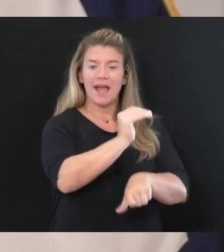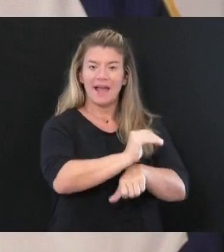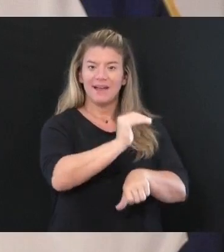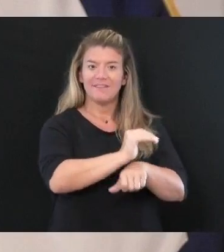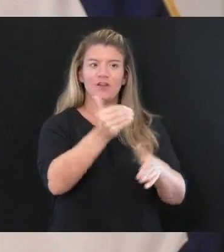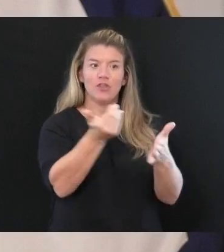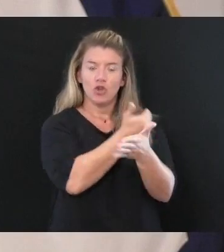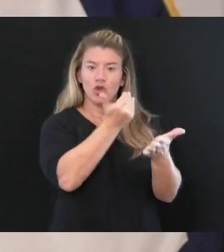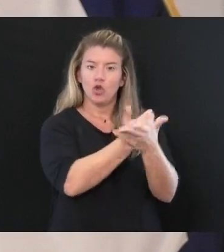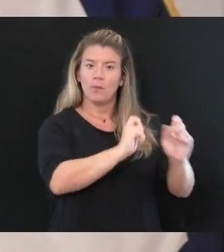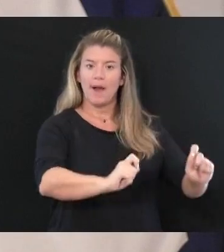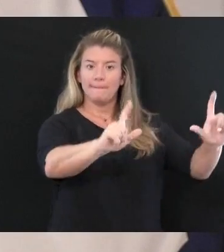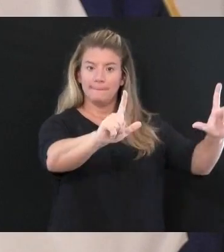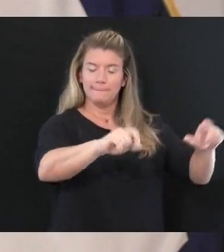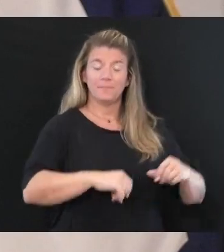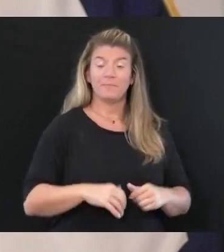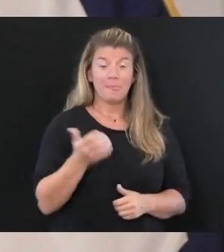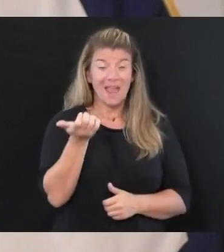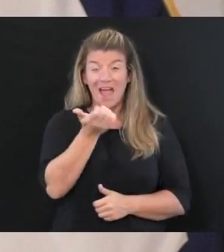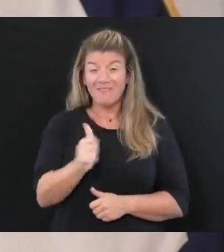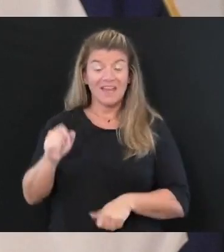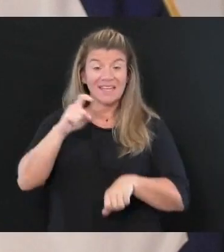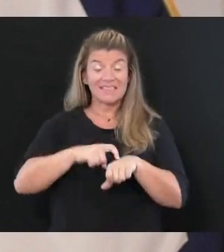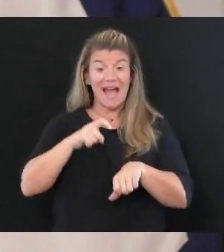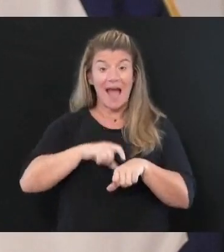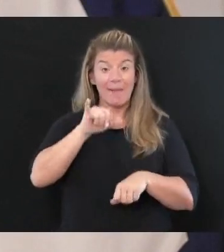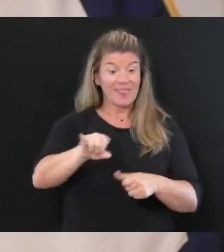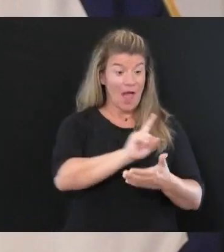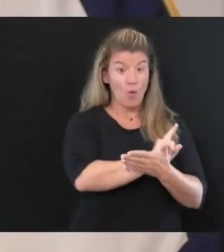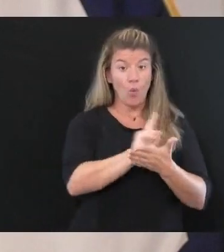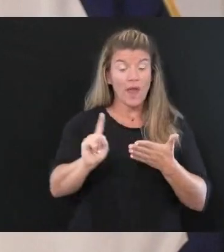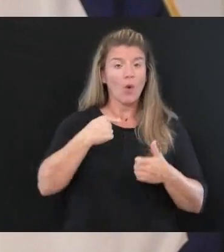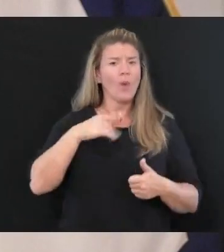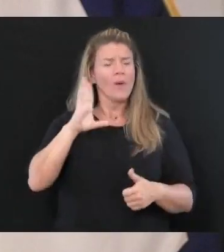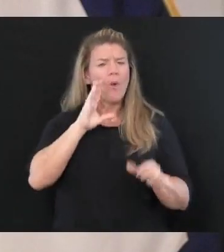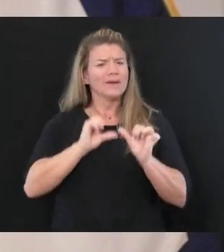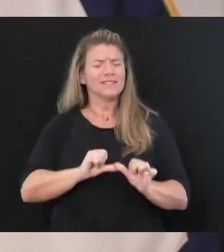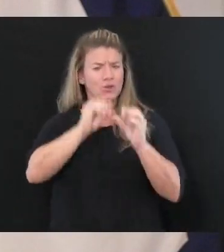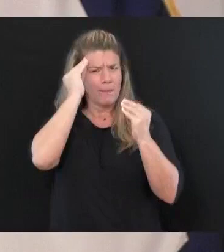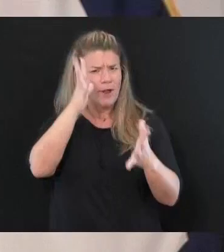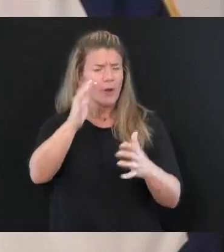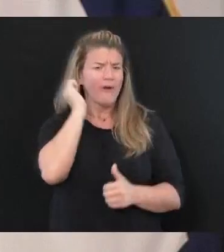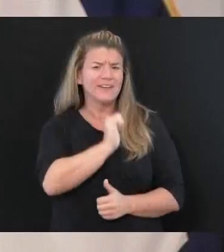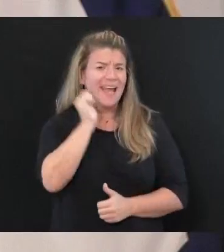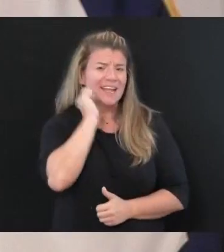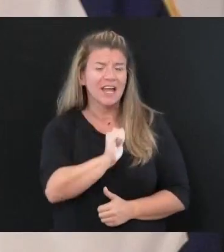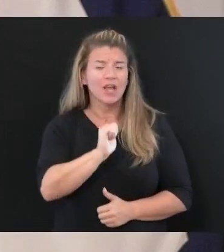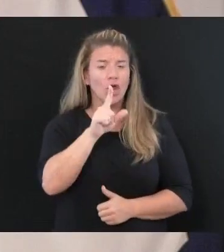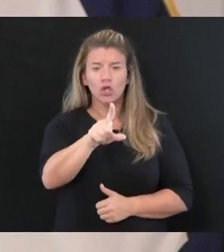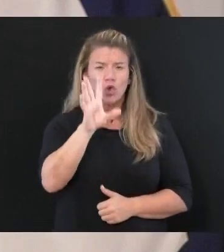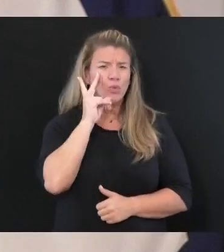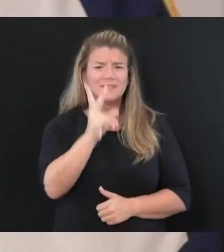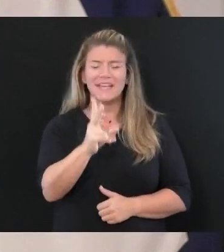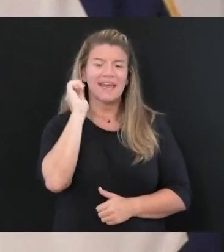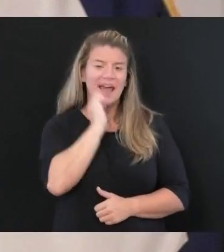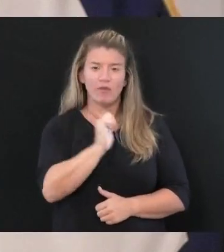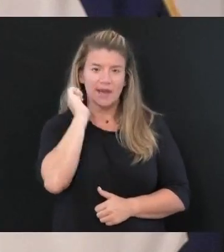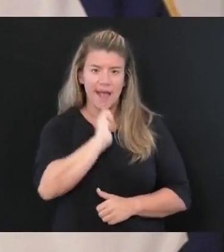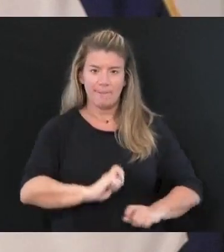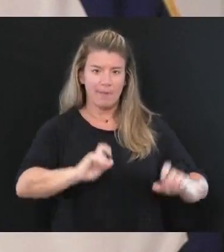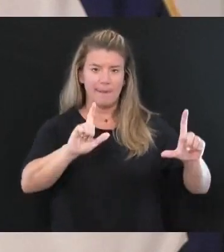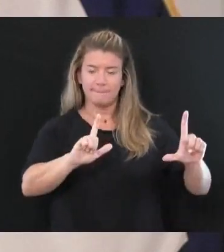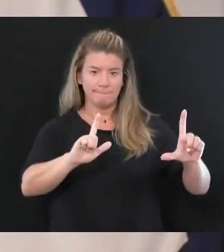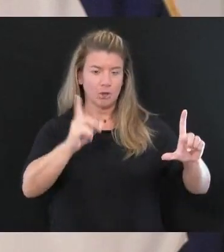But if at any time during that week when we're continuing to update, and you'll see the update daily,